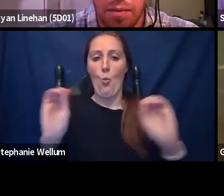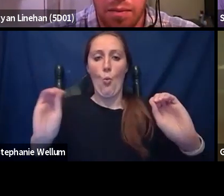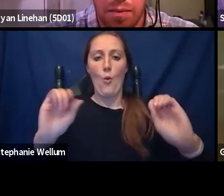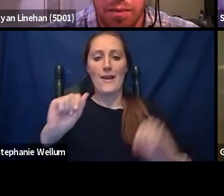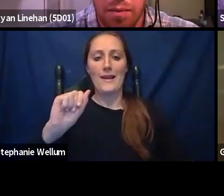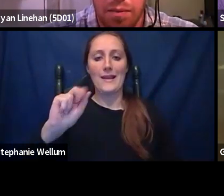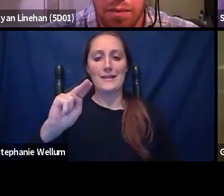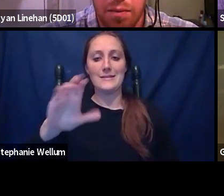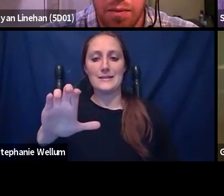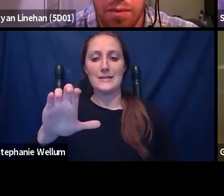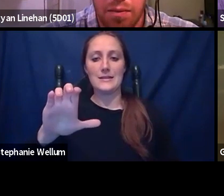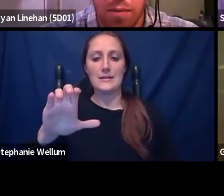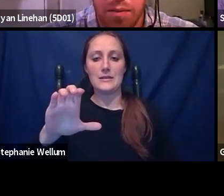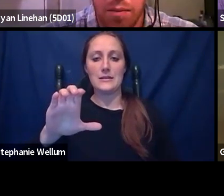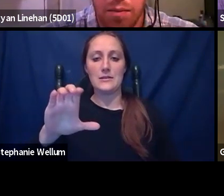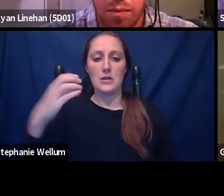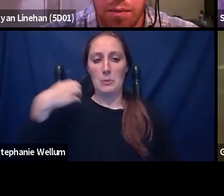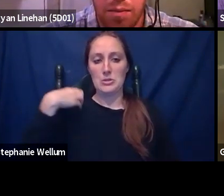5D06.